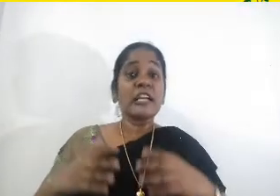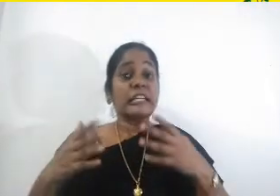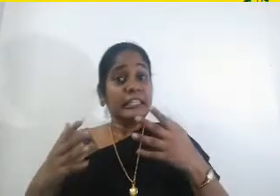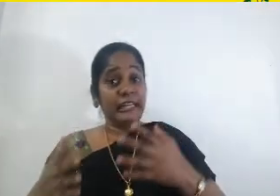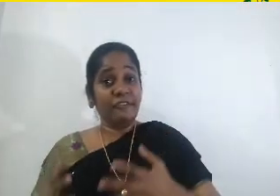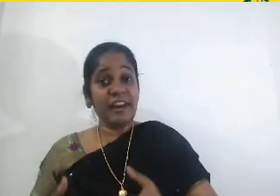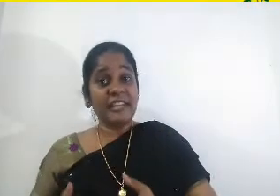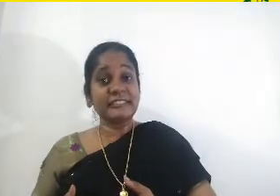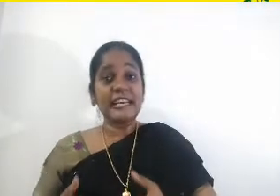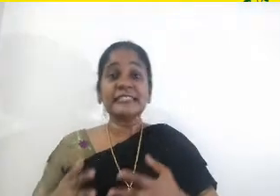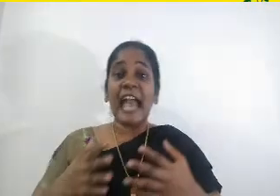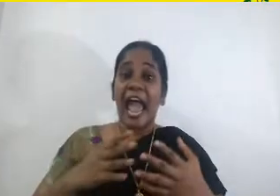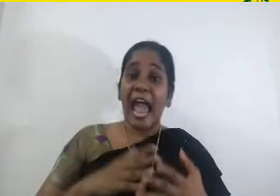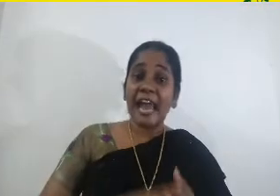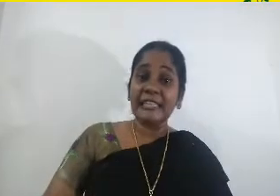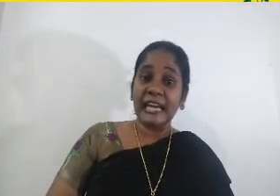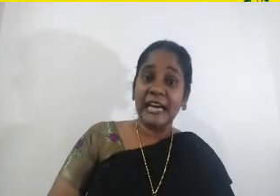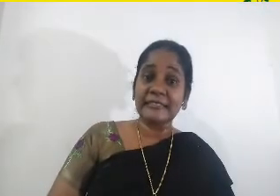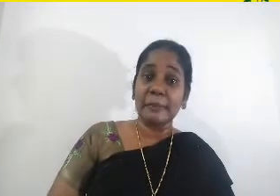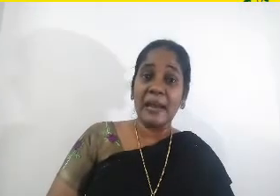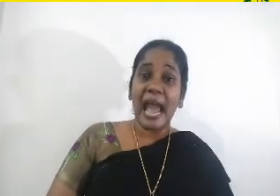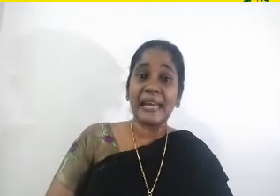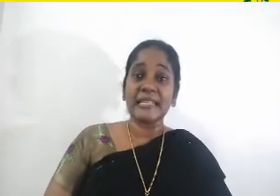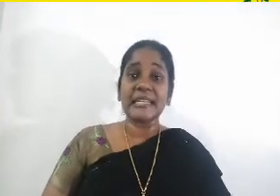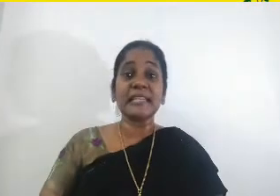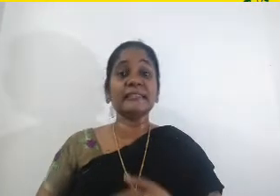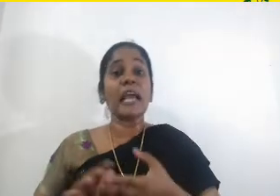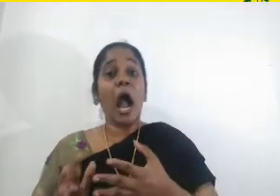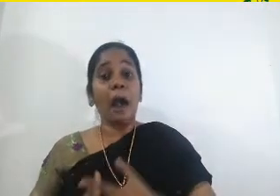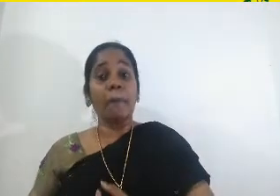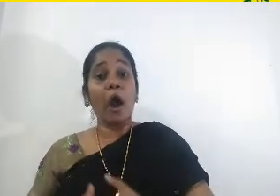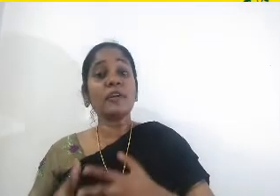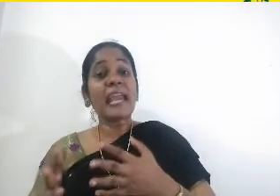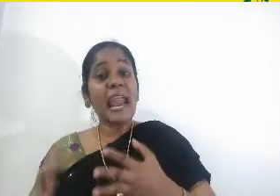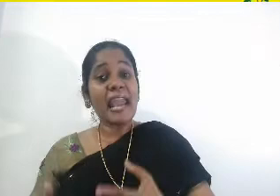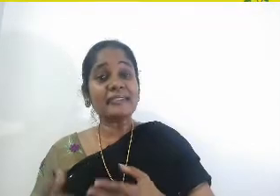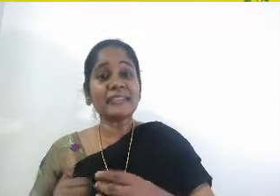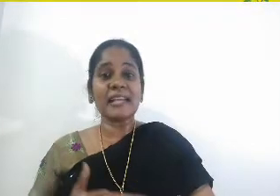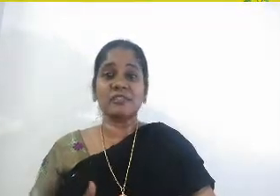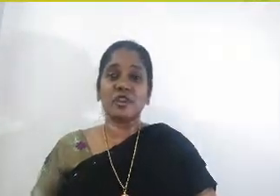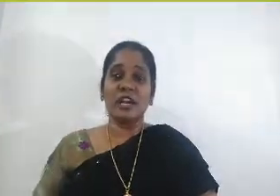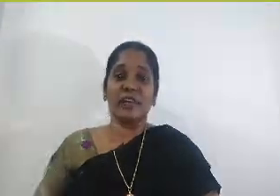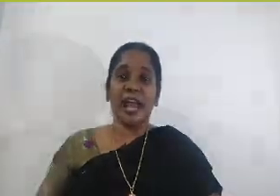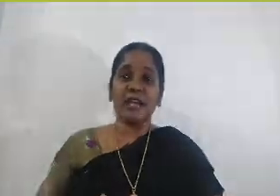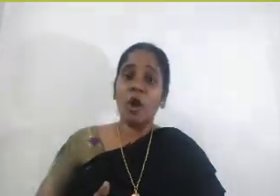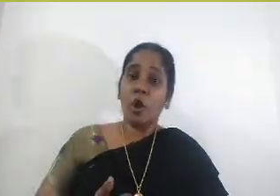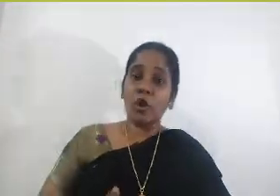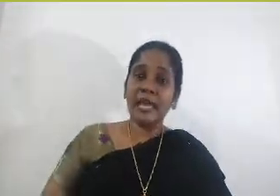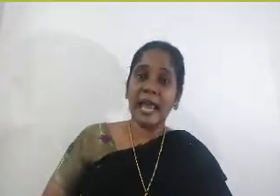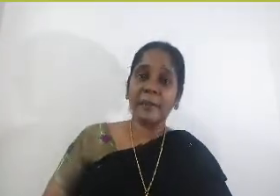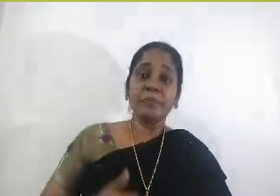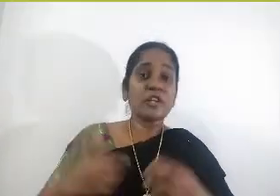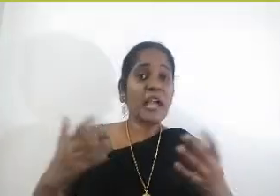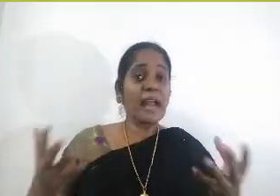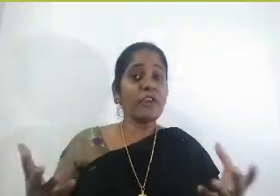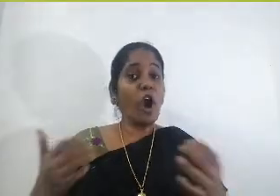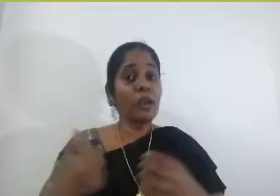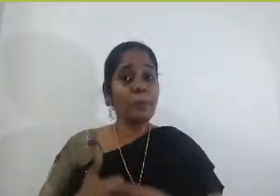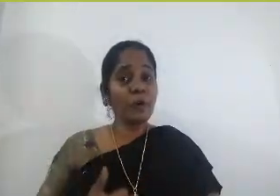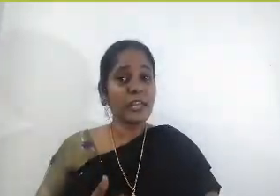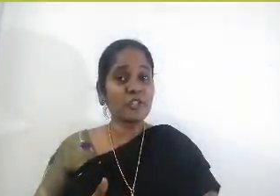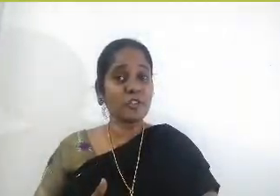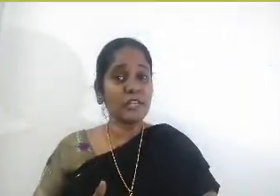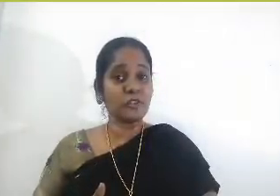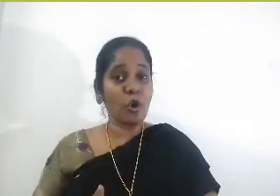of differences and the similarities about insects, children. Okay, shall we